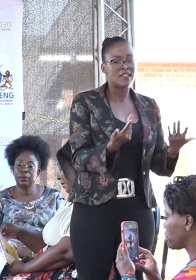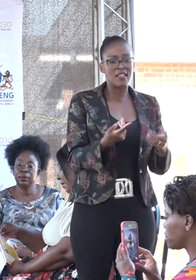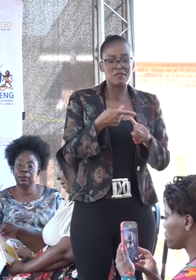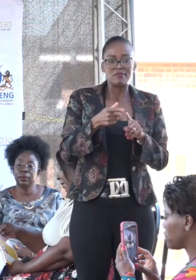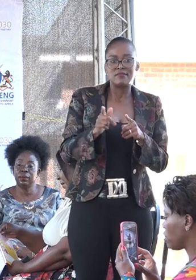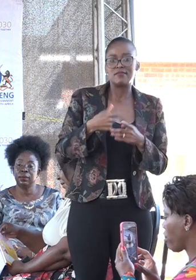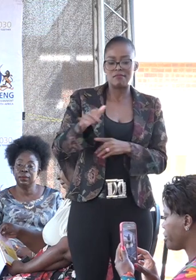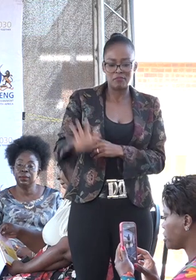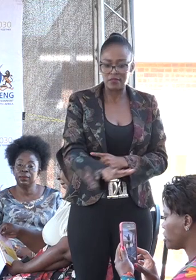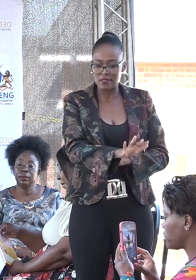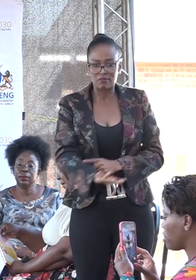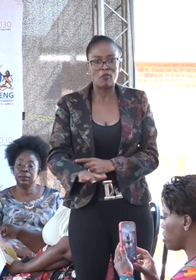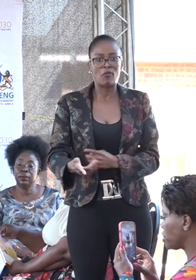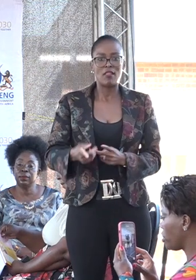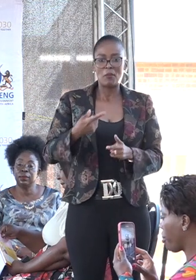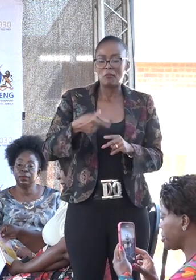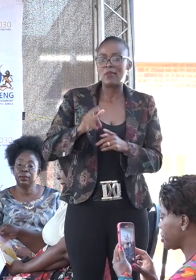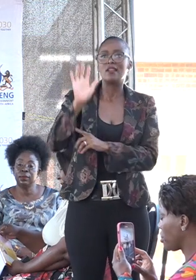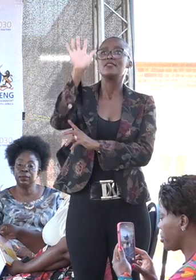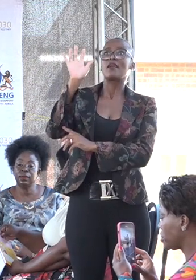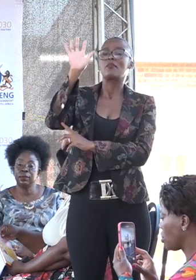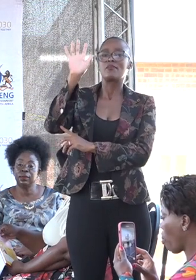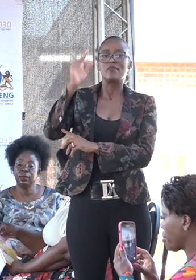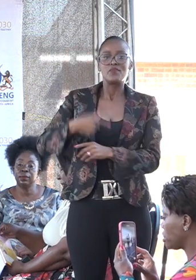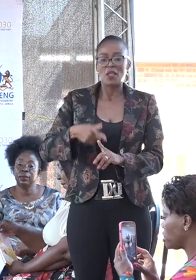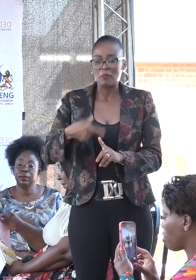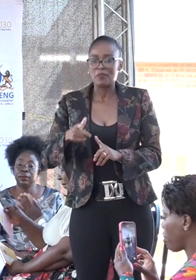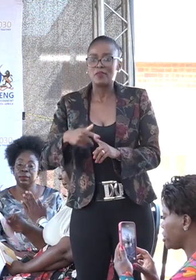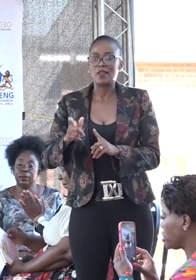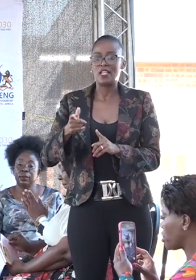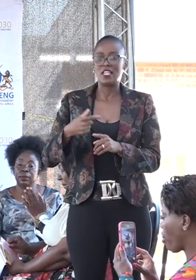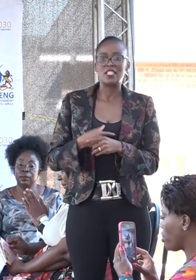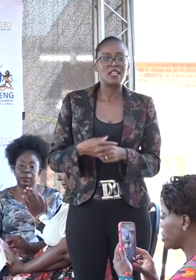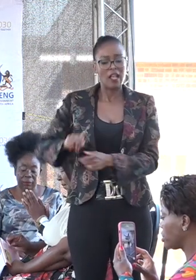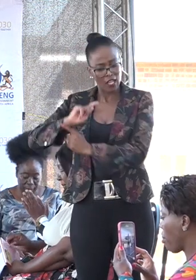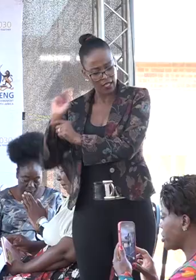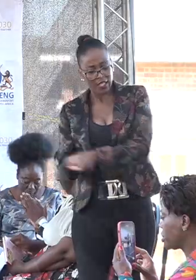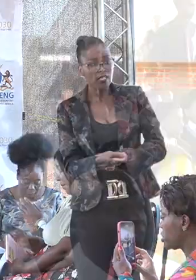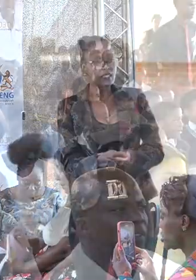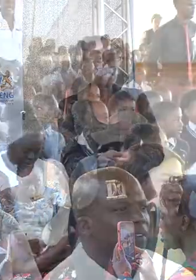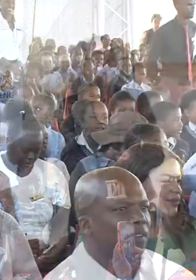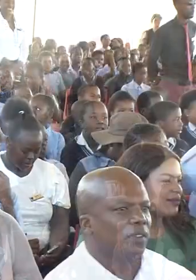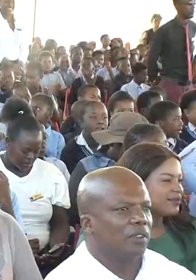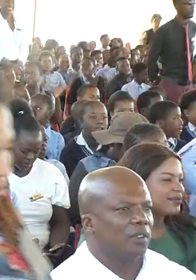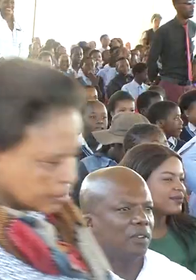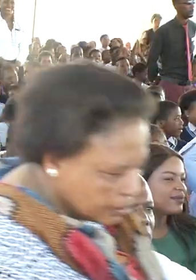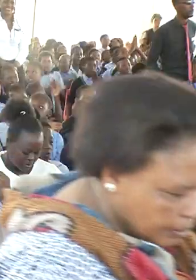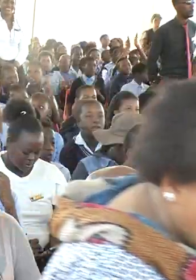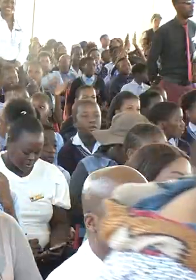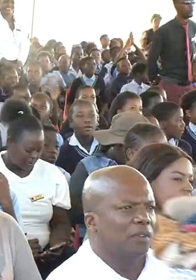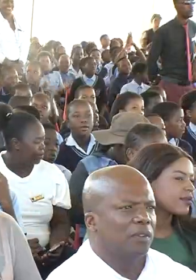badlale ibasketball, badlale inetball, badlale icricket. So